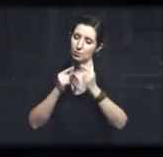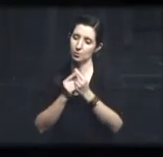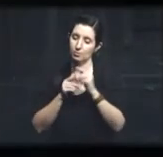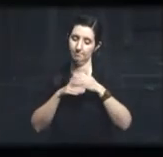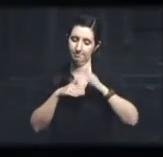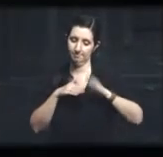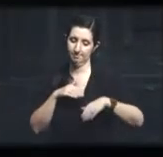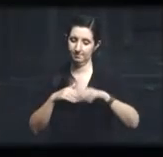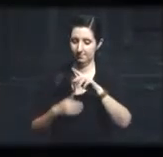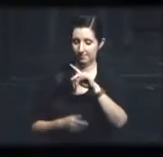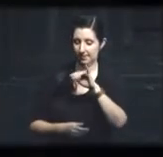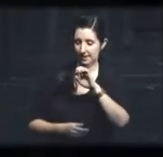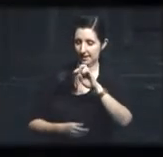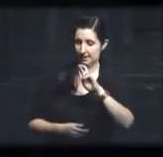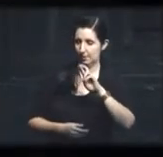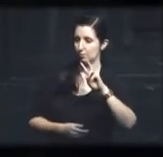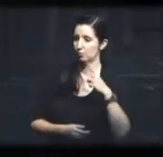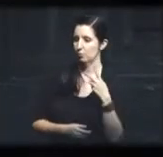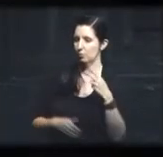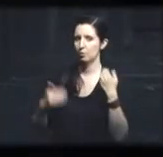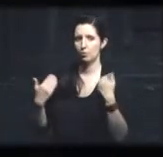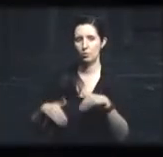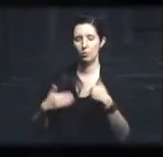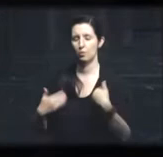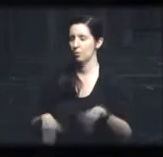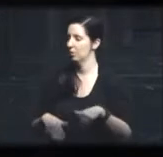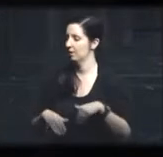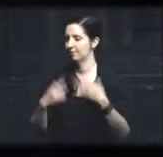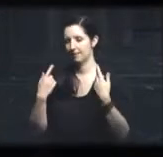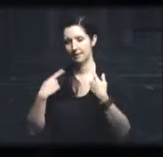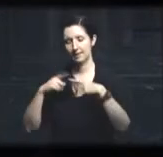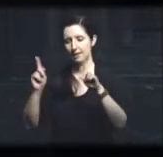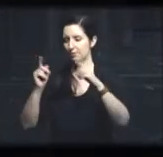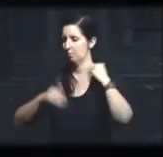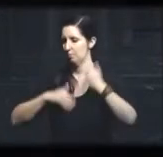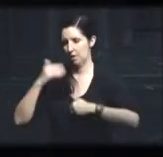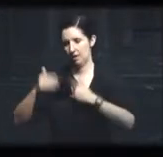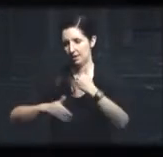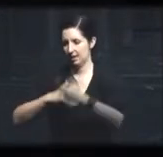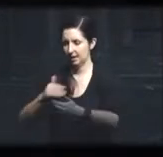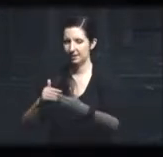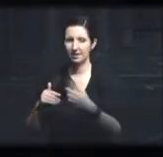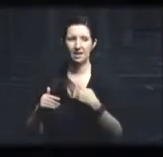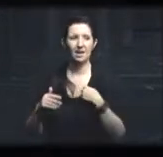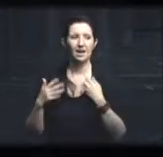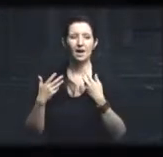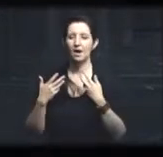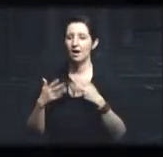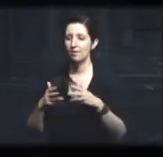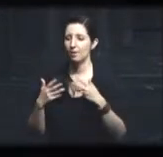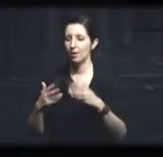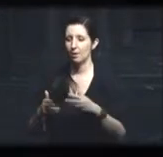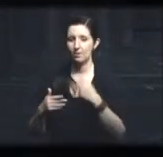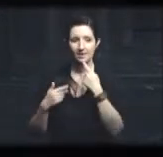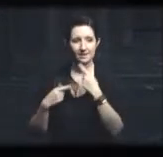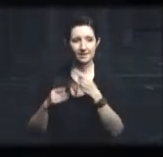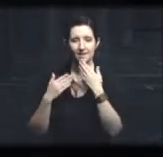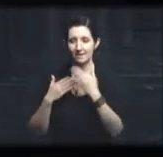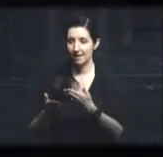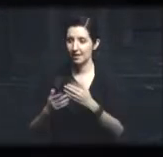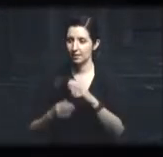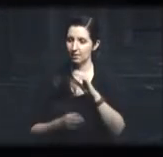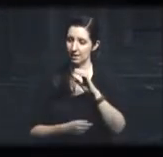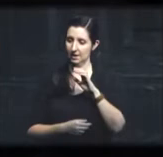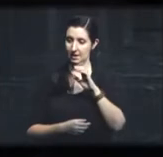remarkably successful process. I want to thank, I've already noticed Cedal once, but I want to thank Cedal again